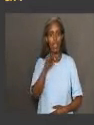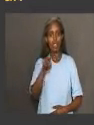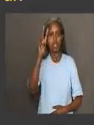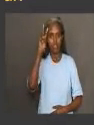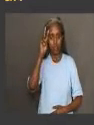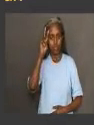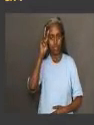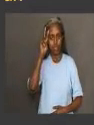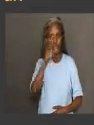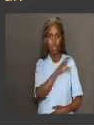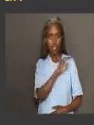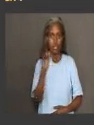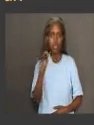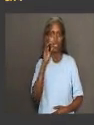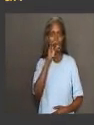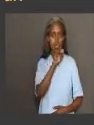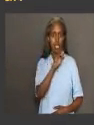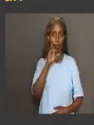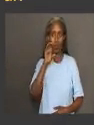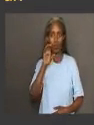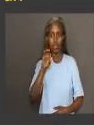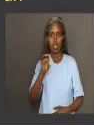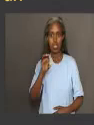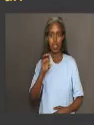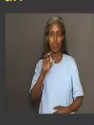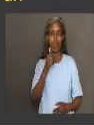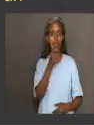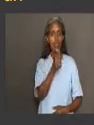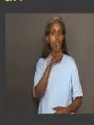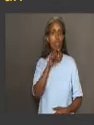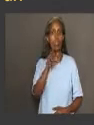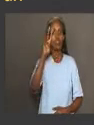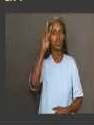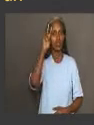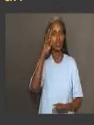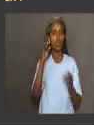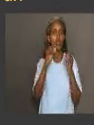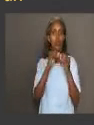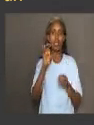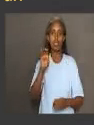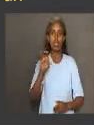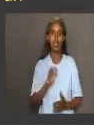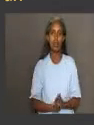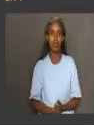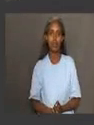squared and 0, c for ax squared plus